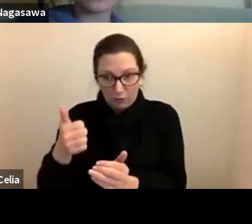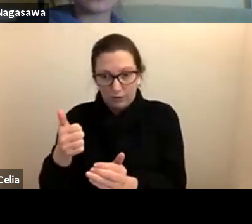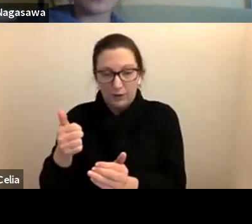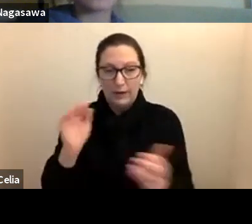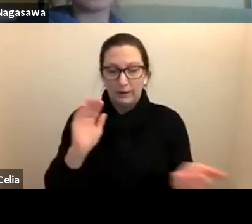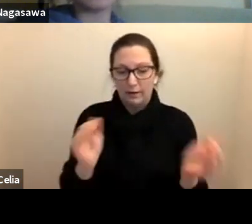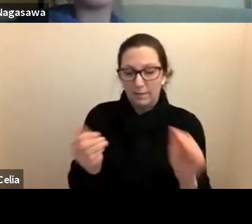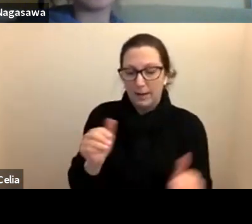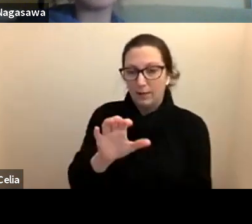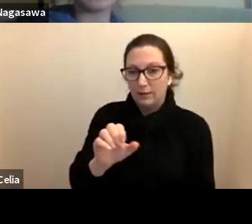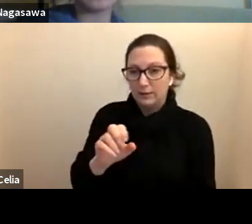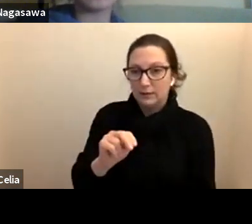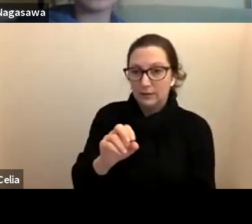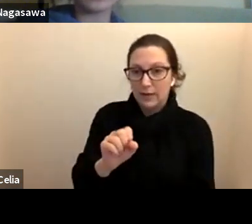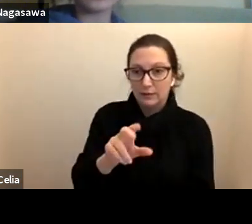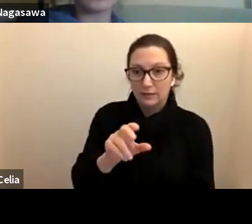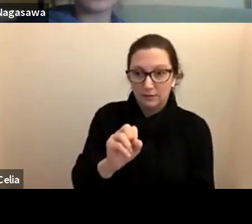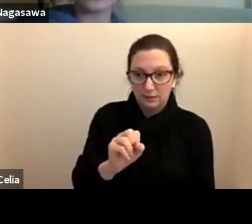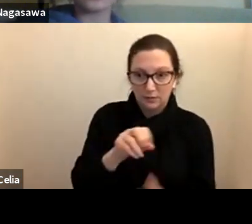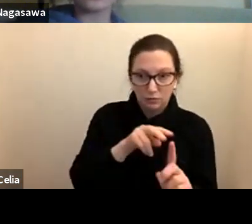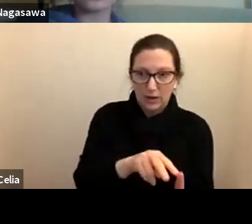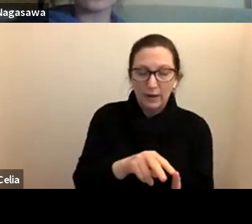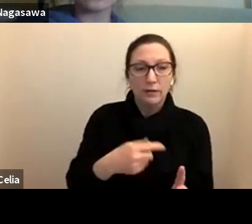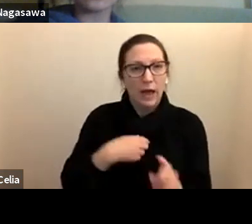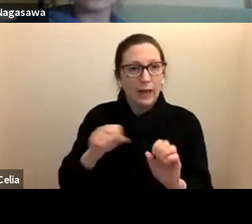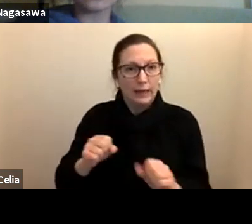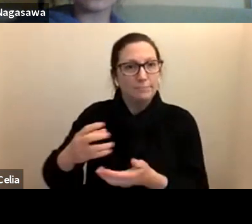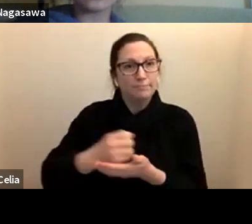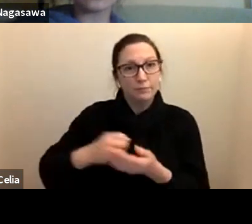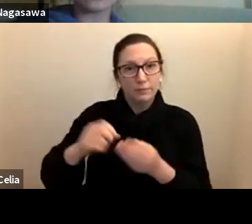definition and guidance around how they're made and share